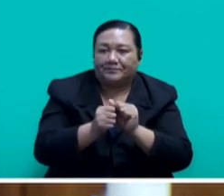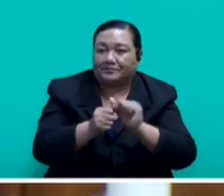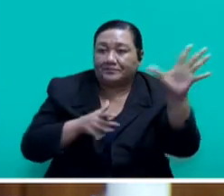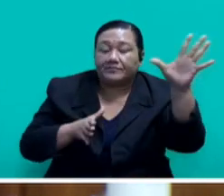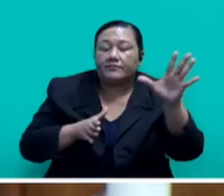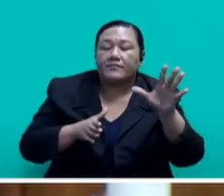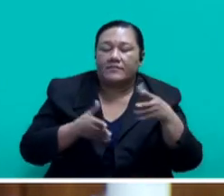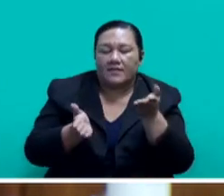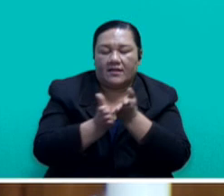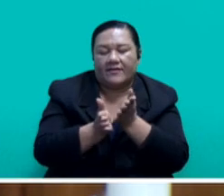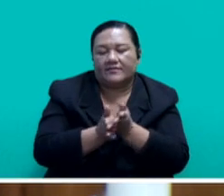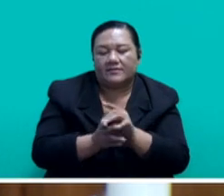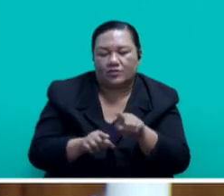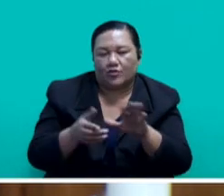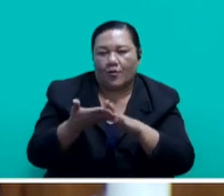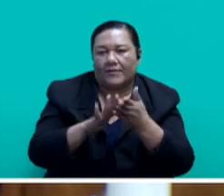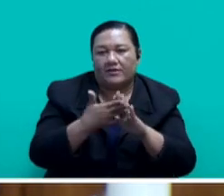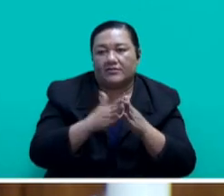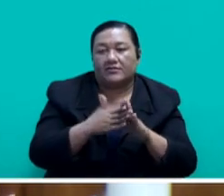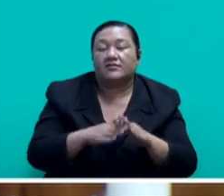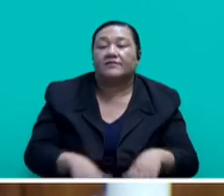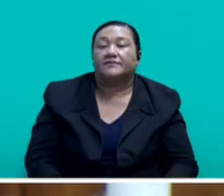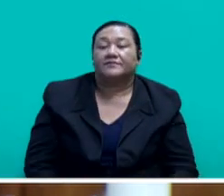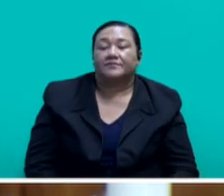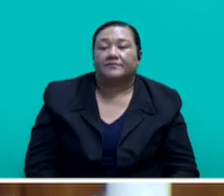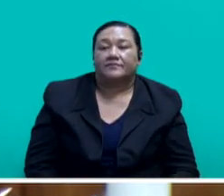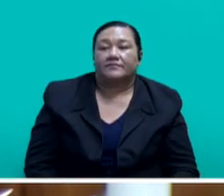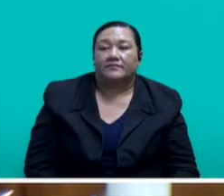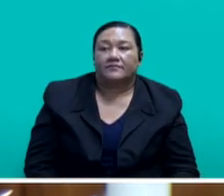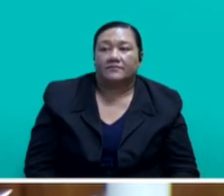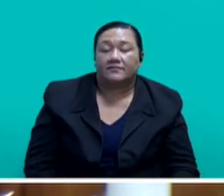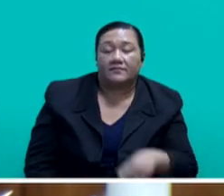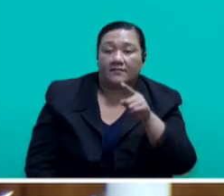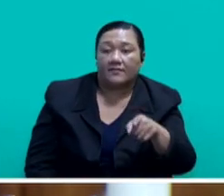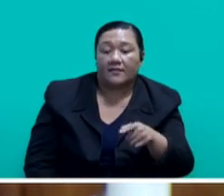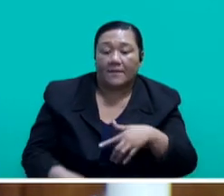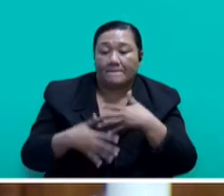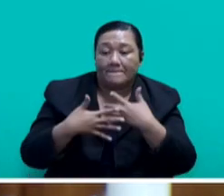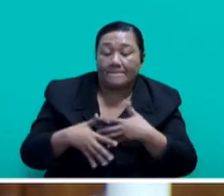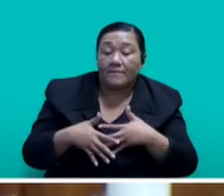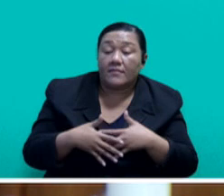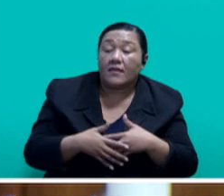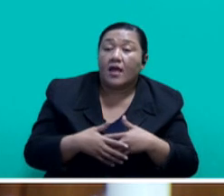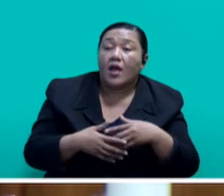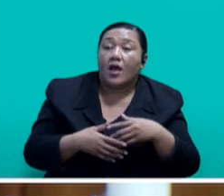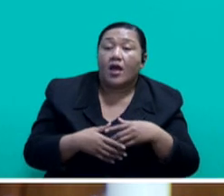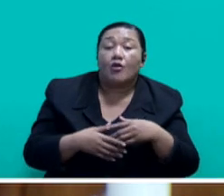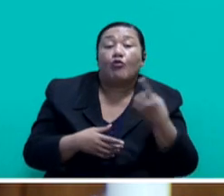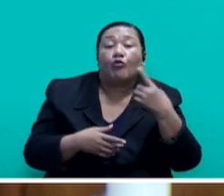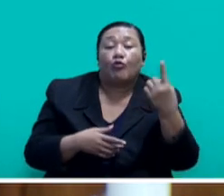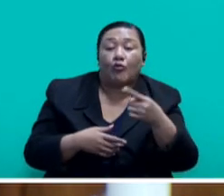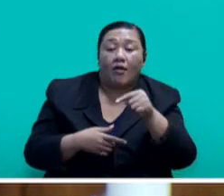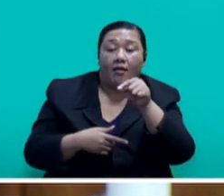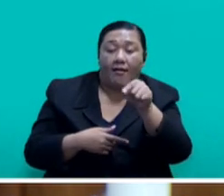community. Mr. Speaker, sir, the much publicized economic boom, or the Bainimarama boom, as